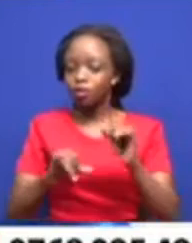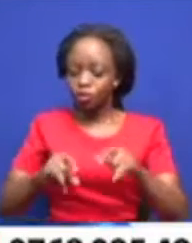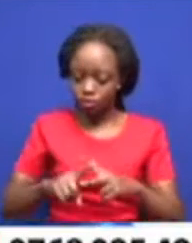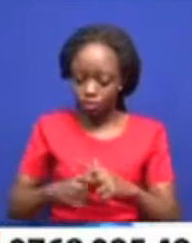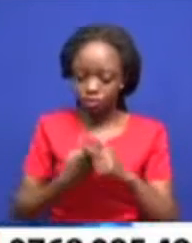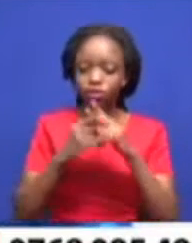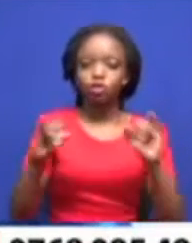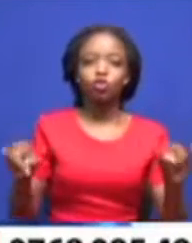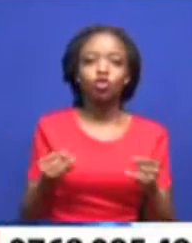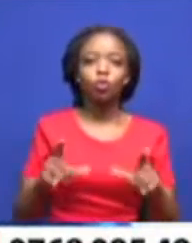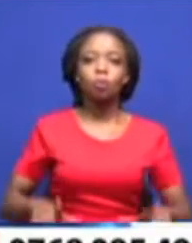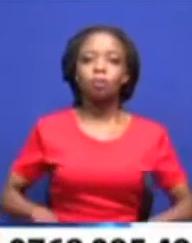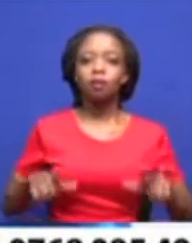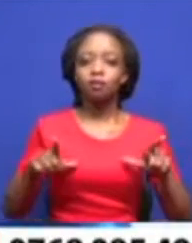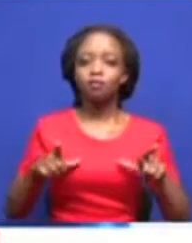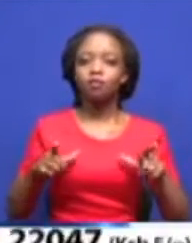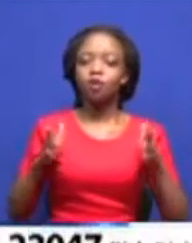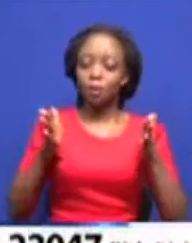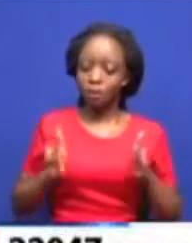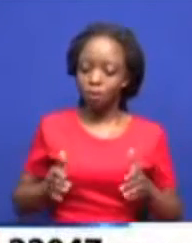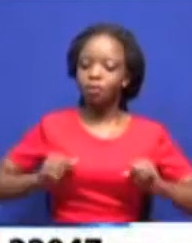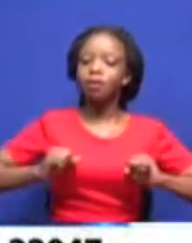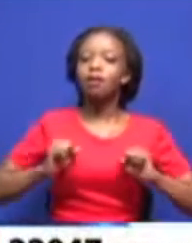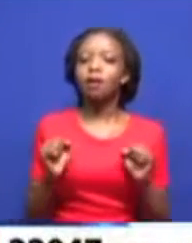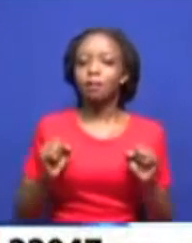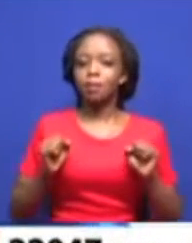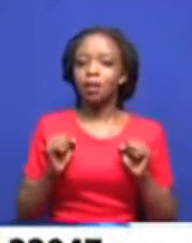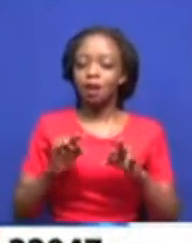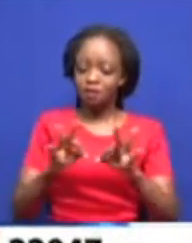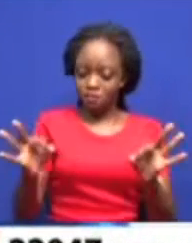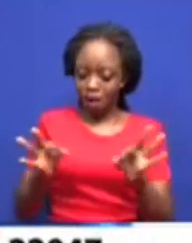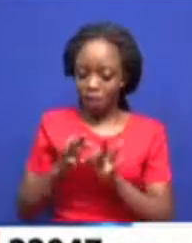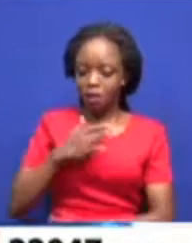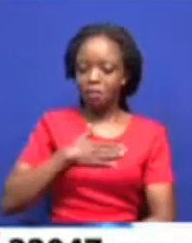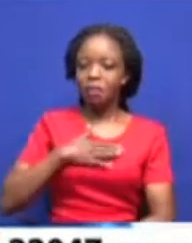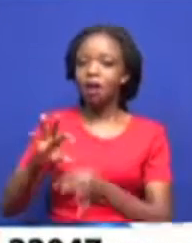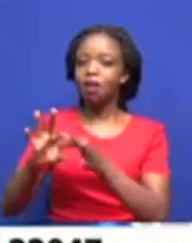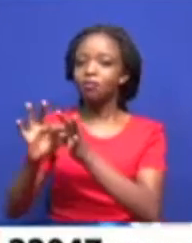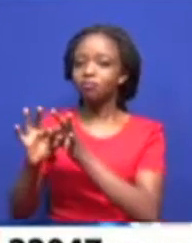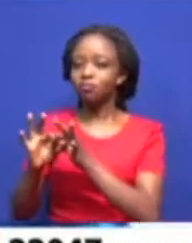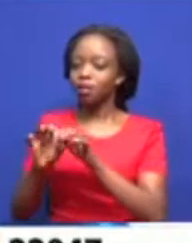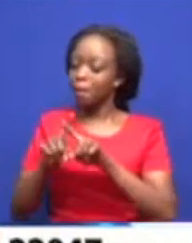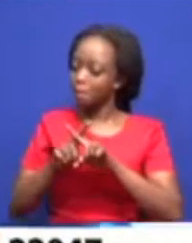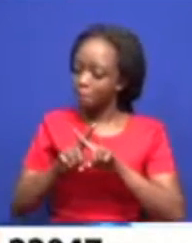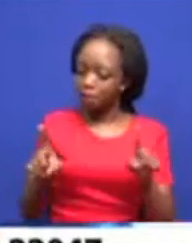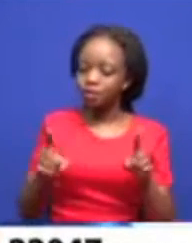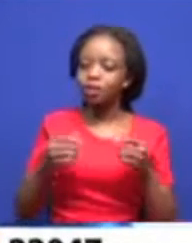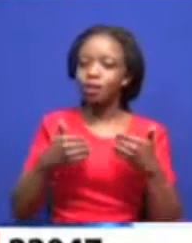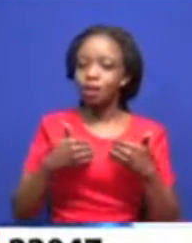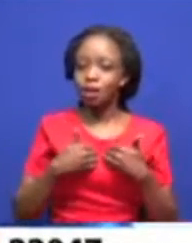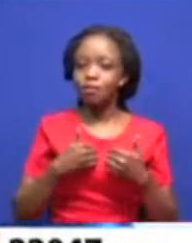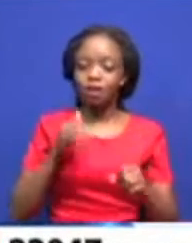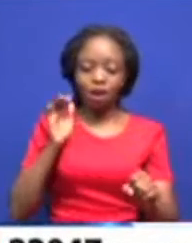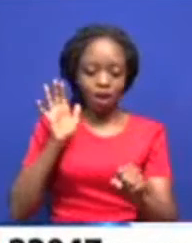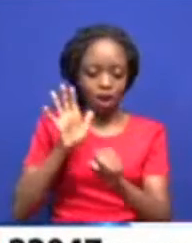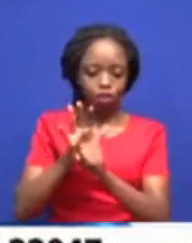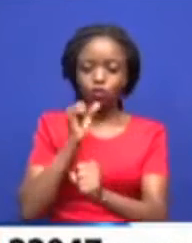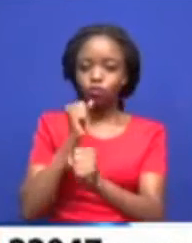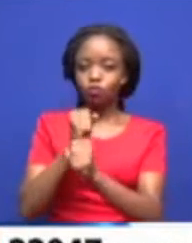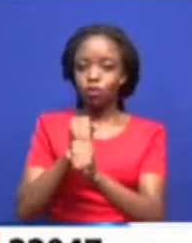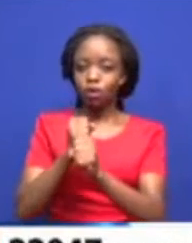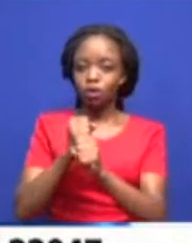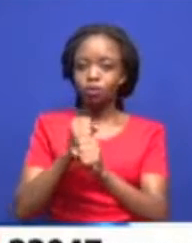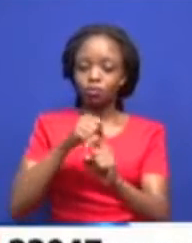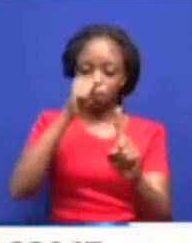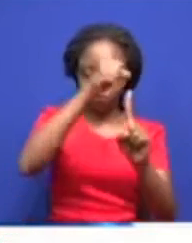lives. I was happy to my family joined me, but still we have a lot of work to do when it comes to